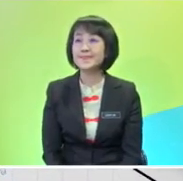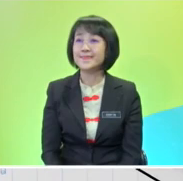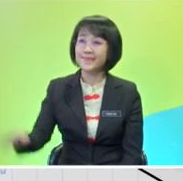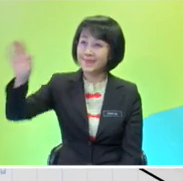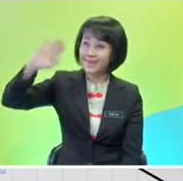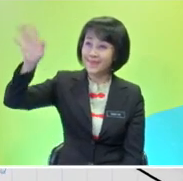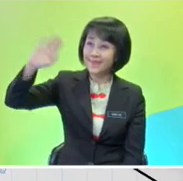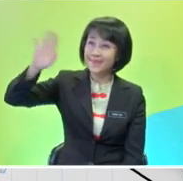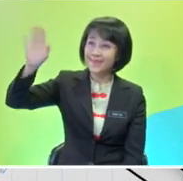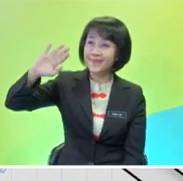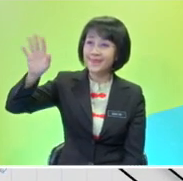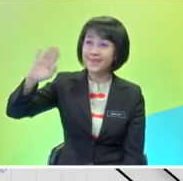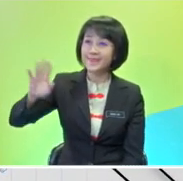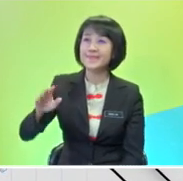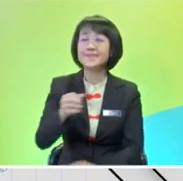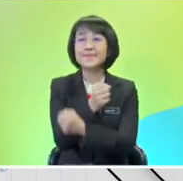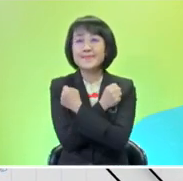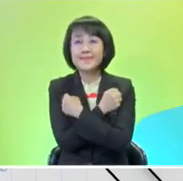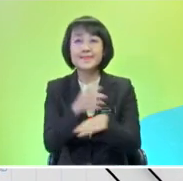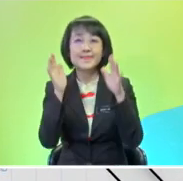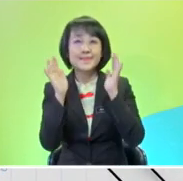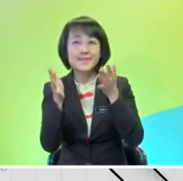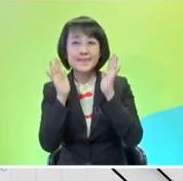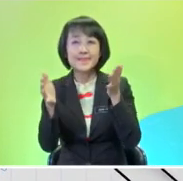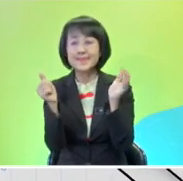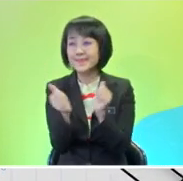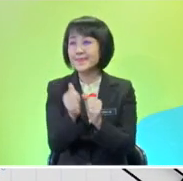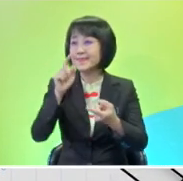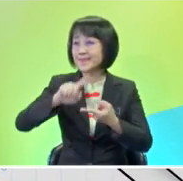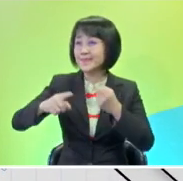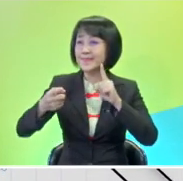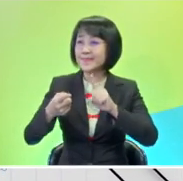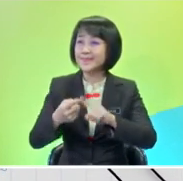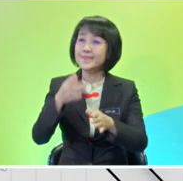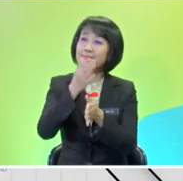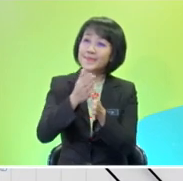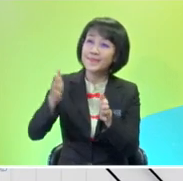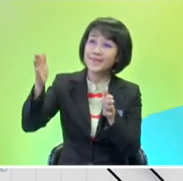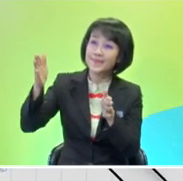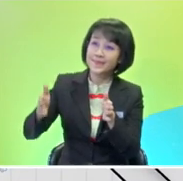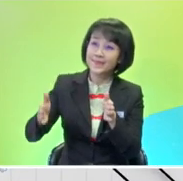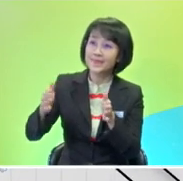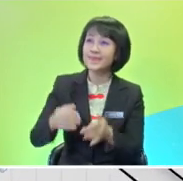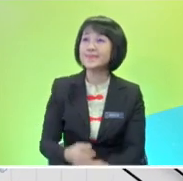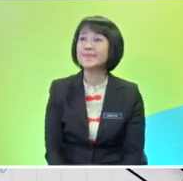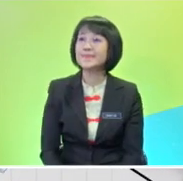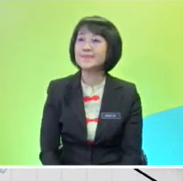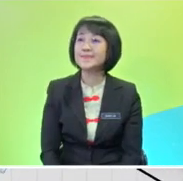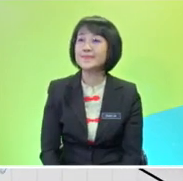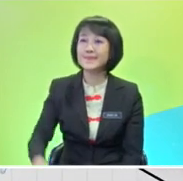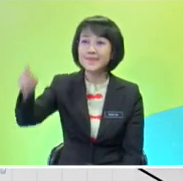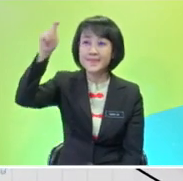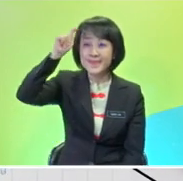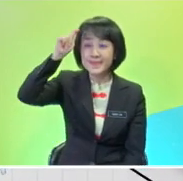Hi, Sin Yuan. Sin Yuan loves to chat with his friends. Wow. And beside him, we've got Ting Zhao Hen, also from